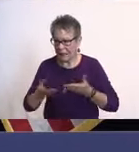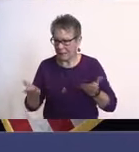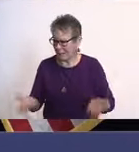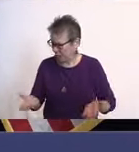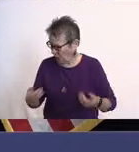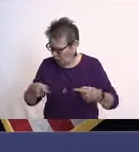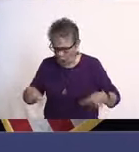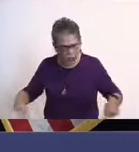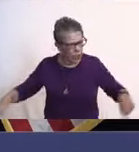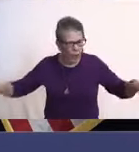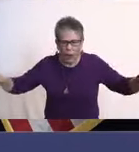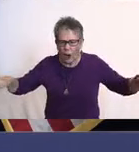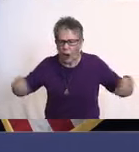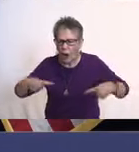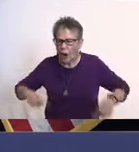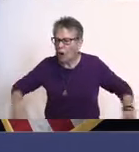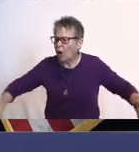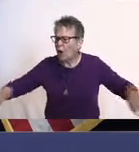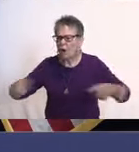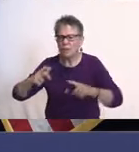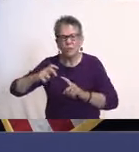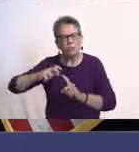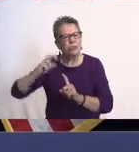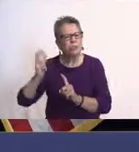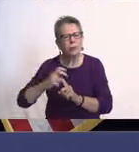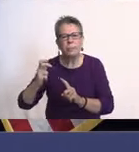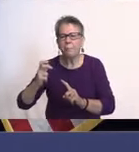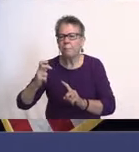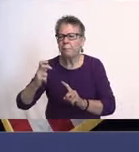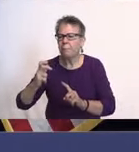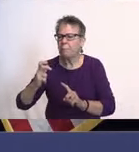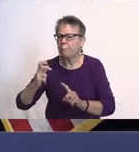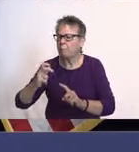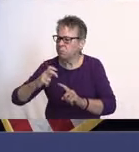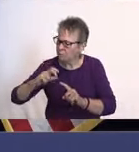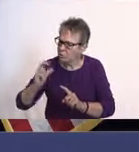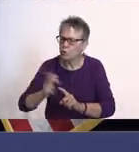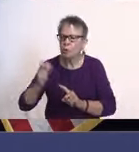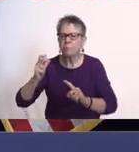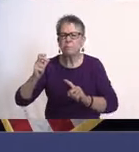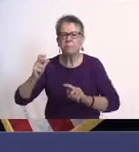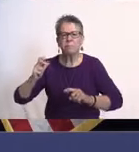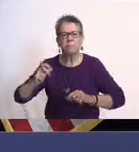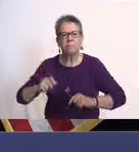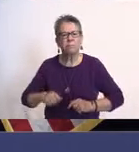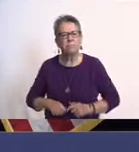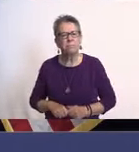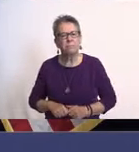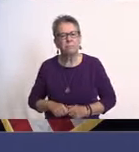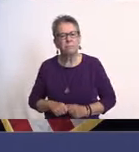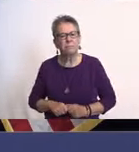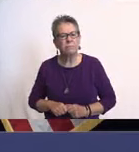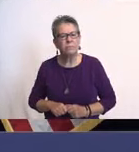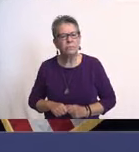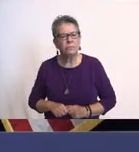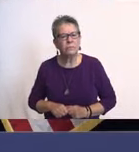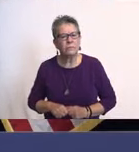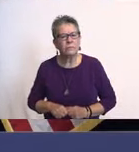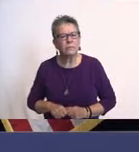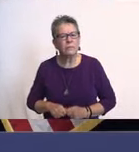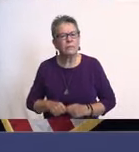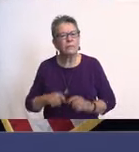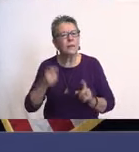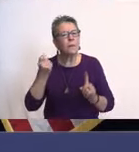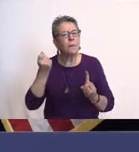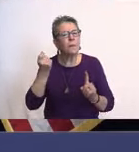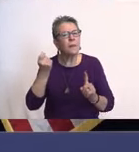moment. So I think there's no question that, remember, we don't have a mask mandate unless you're in certain settings, right?